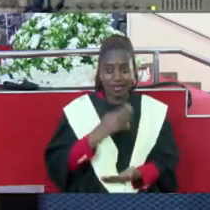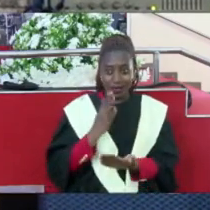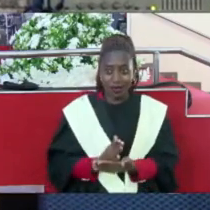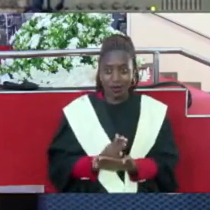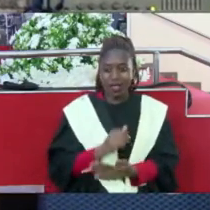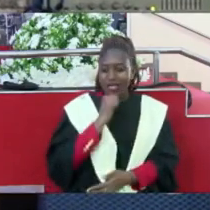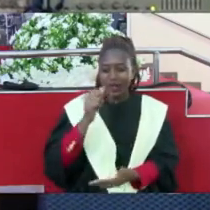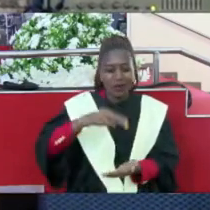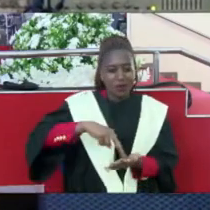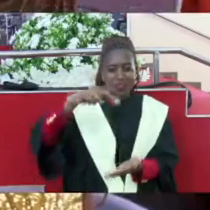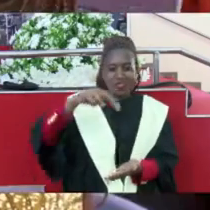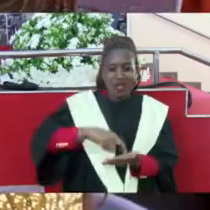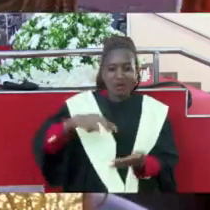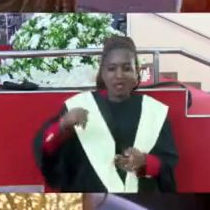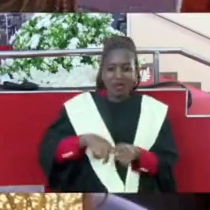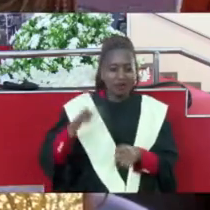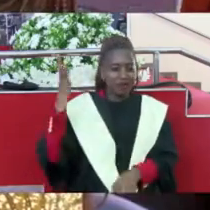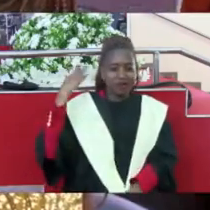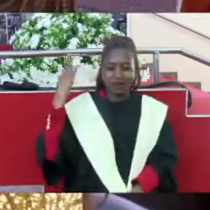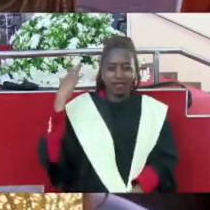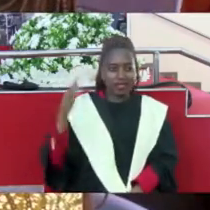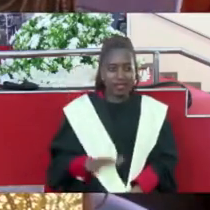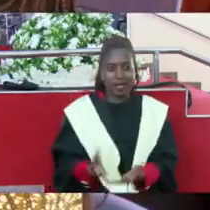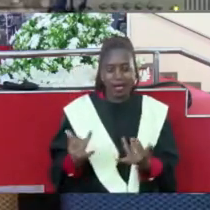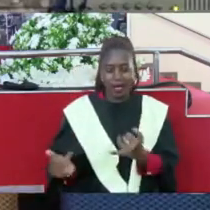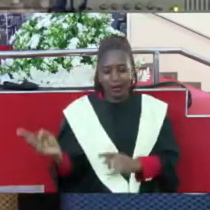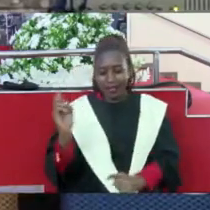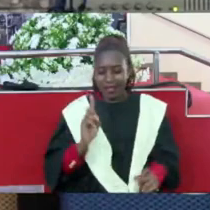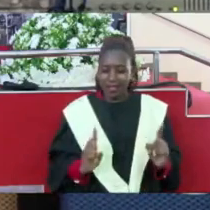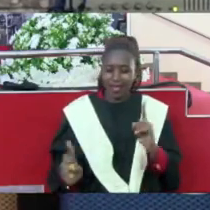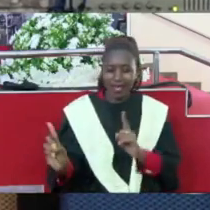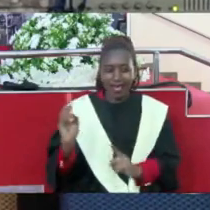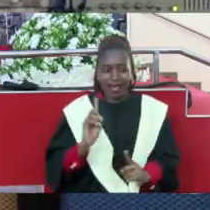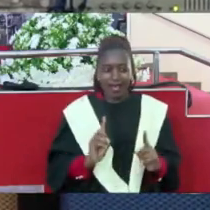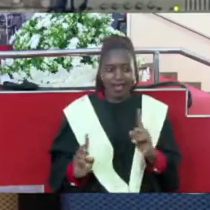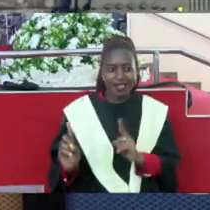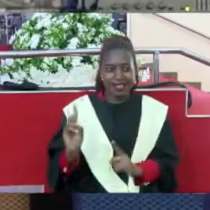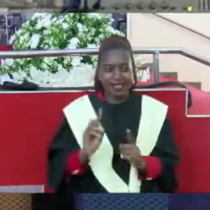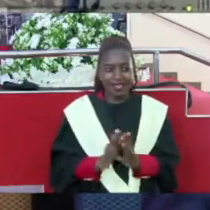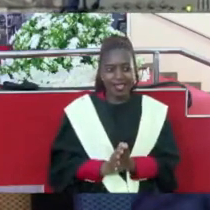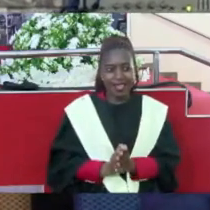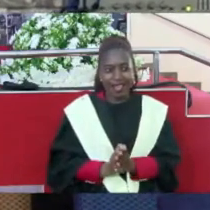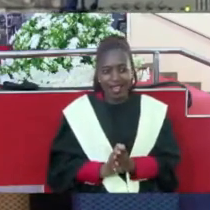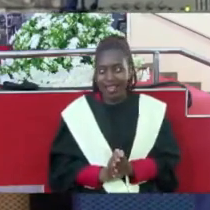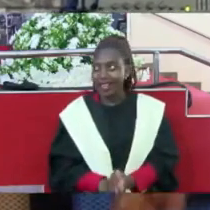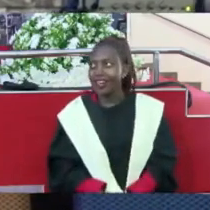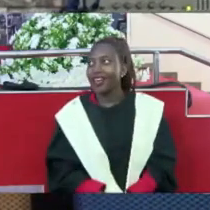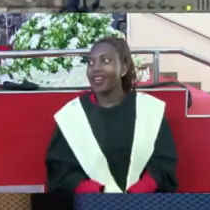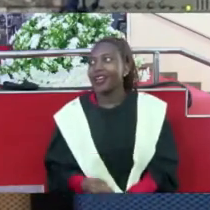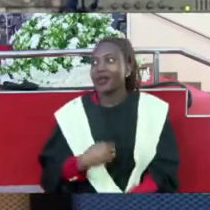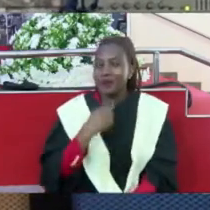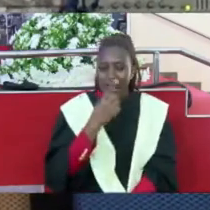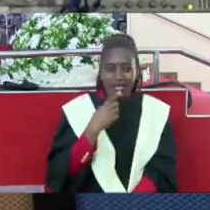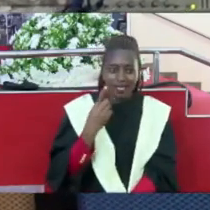jump. Hawaruki ile tulikuwa tukiruka kule kwetu. Sasa ni ku dance kukatika ile mukatiko. Right now. Baka nikasema Yusufu. Nikasema